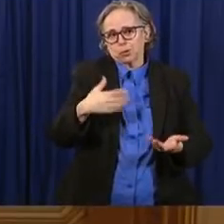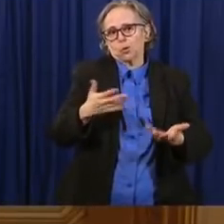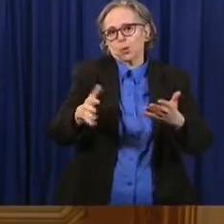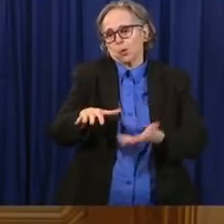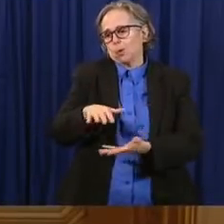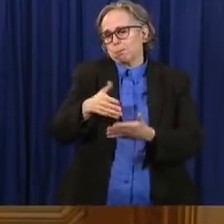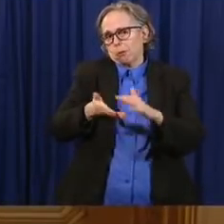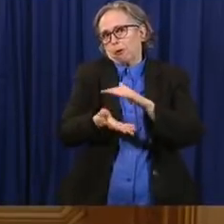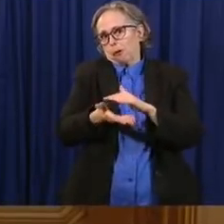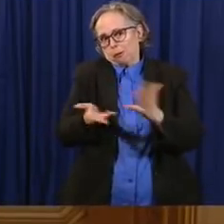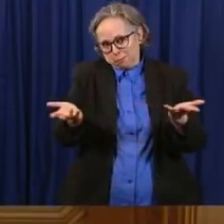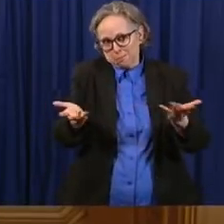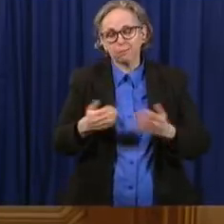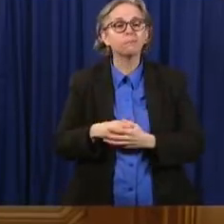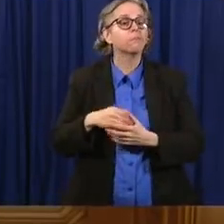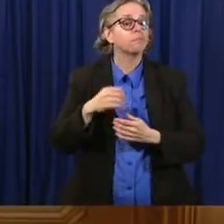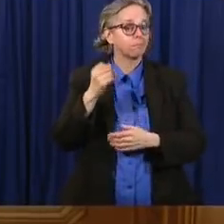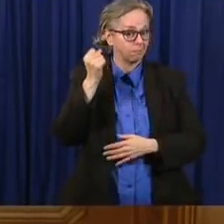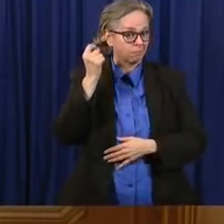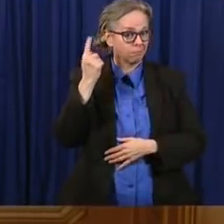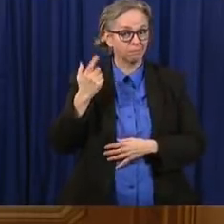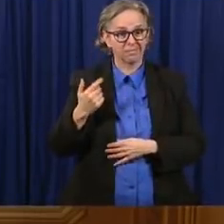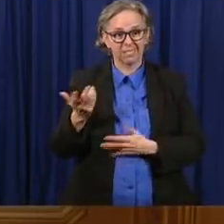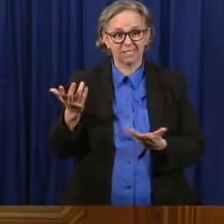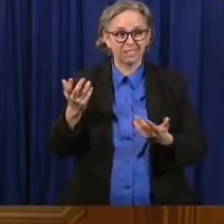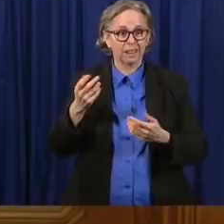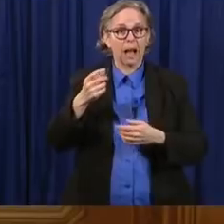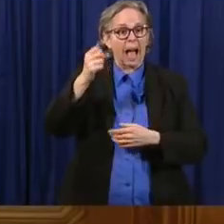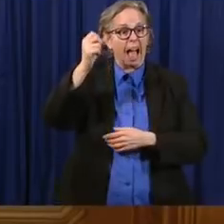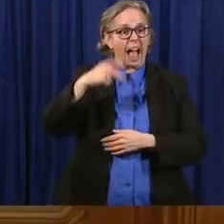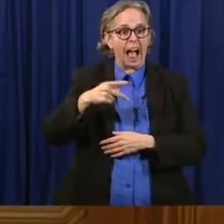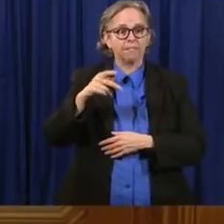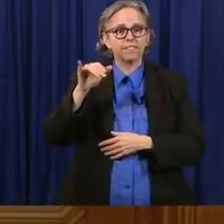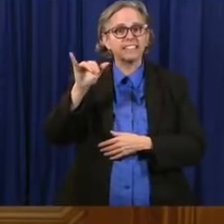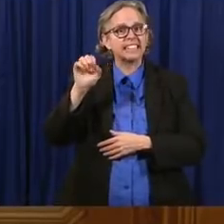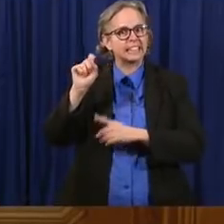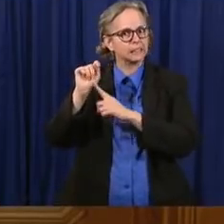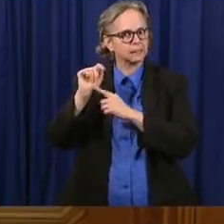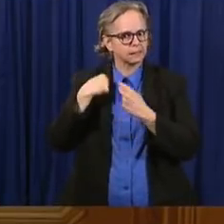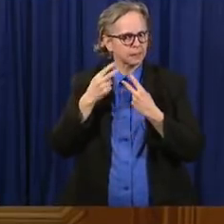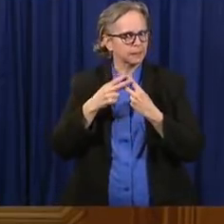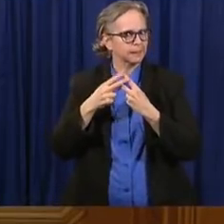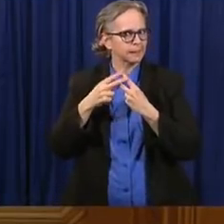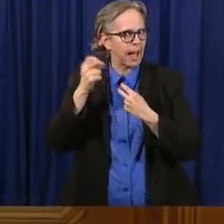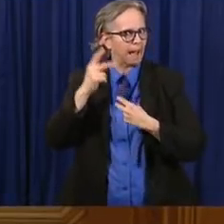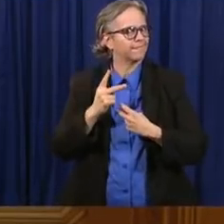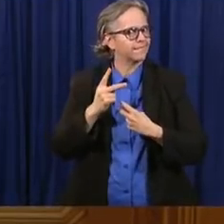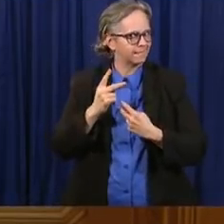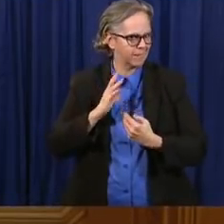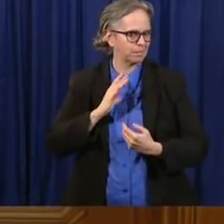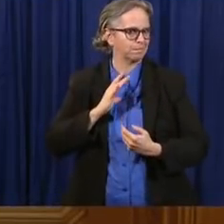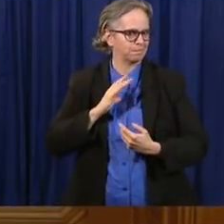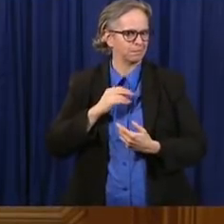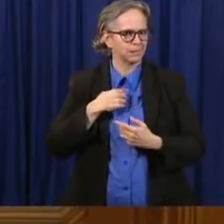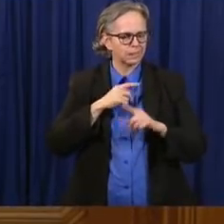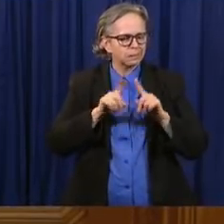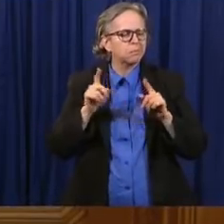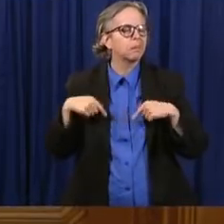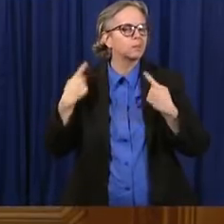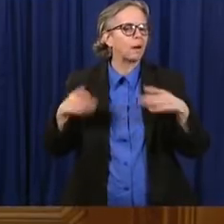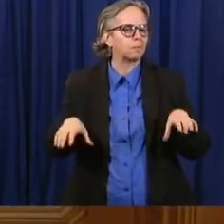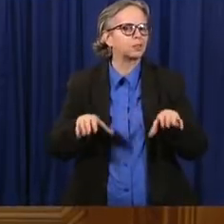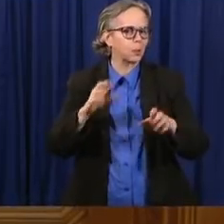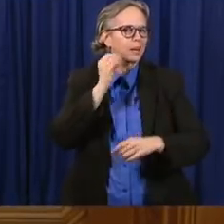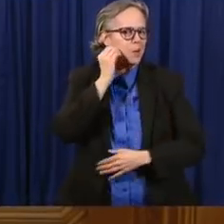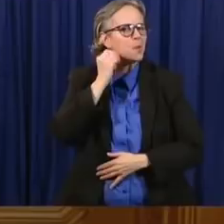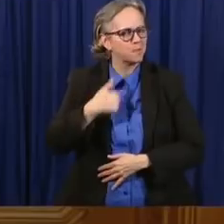for a while, and that yeast grows, and then you put the other half in. So those are just a couple of the things that I'm doing at home. I made some face masks